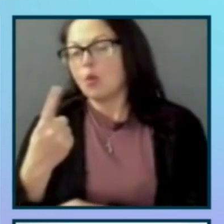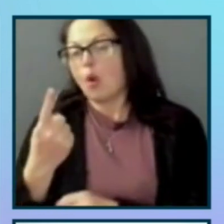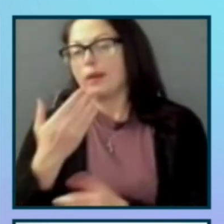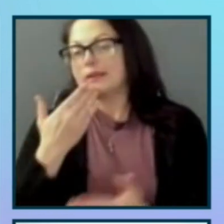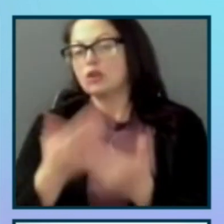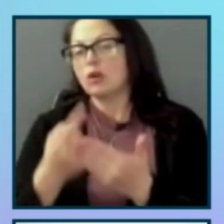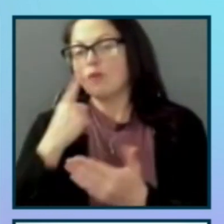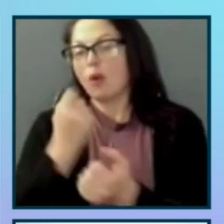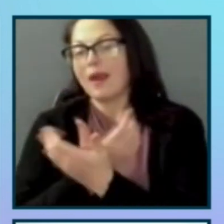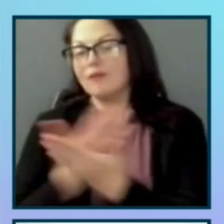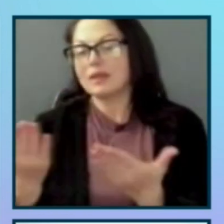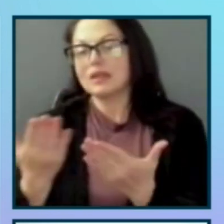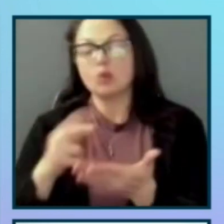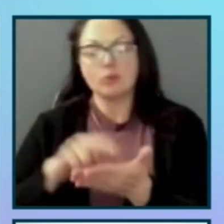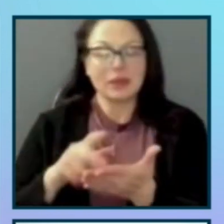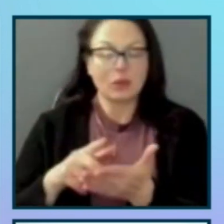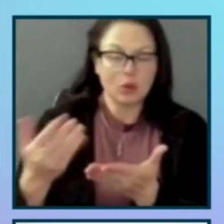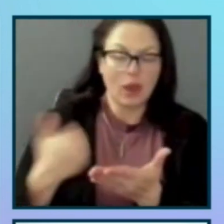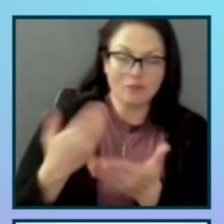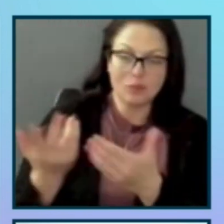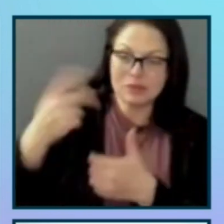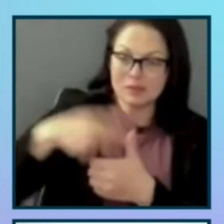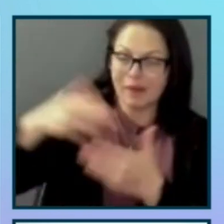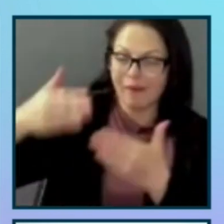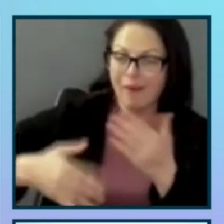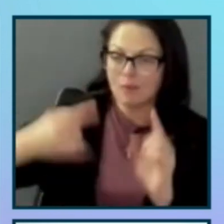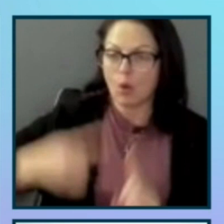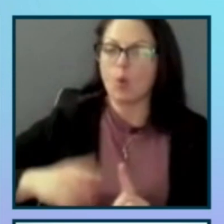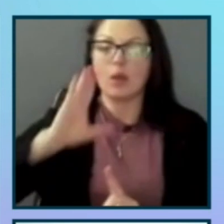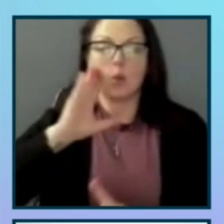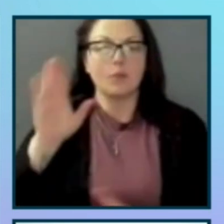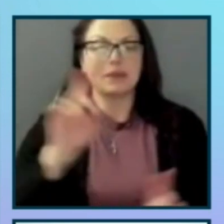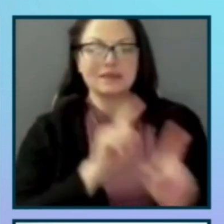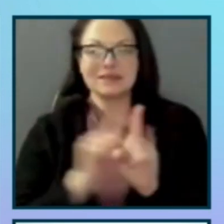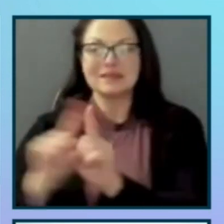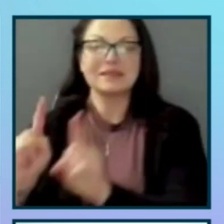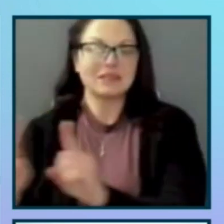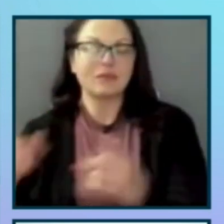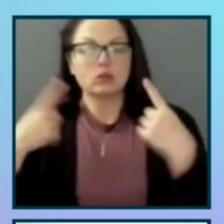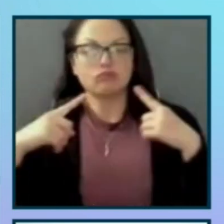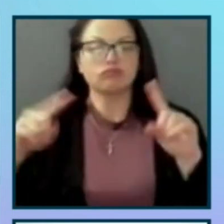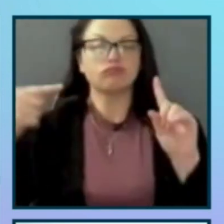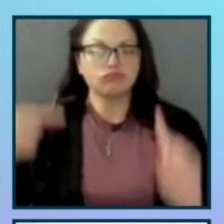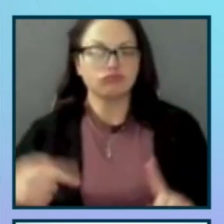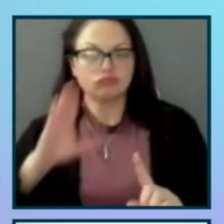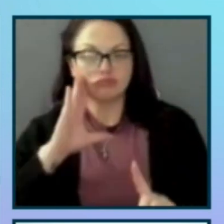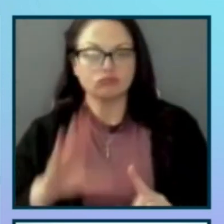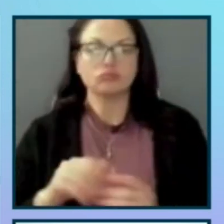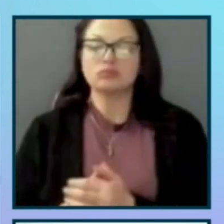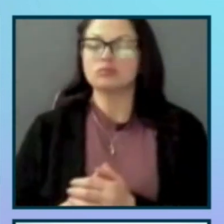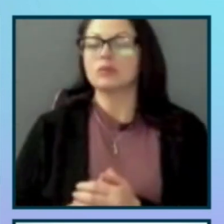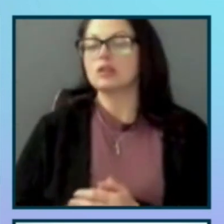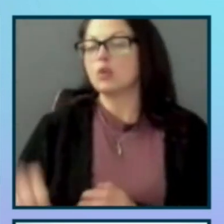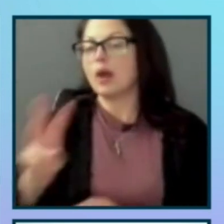so when you give participants an end goal, they're going to take several different paths in order to accomplish that goal. So as the wizard or